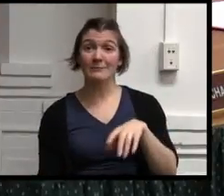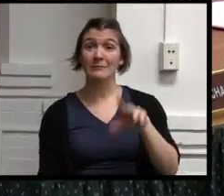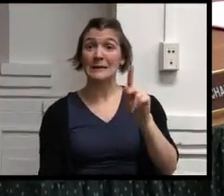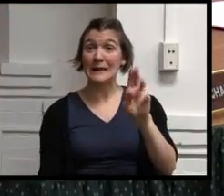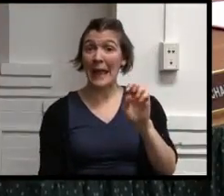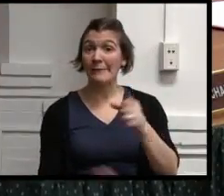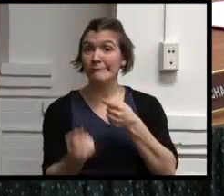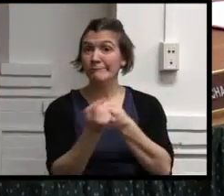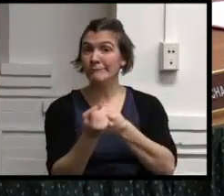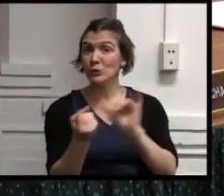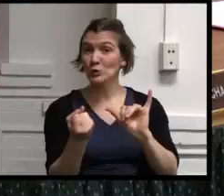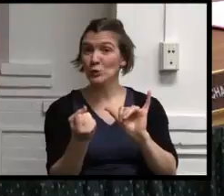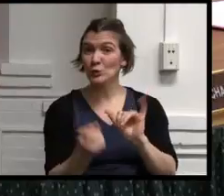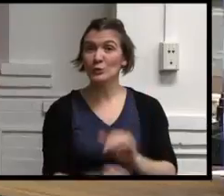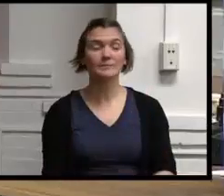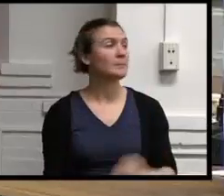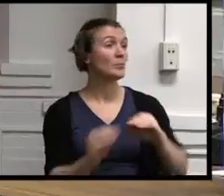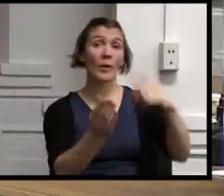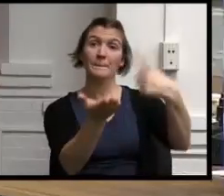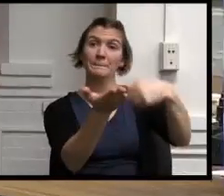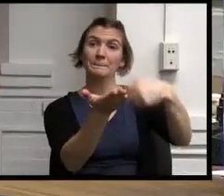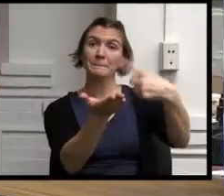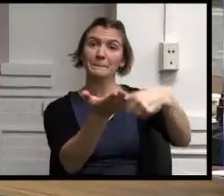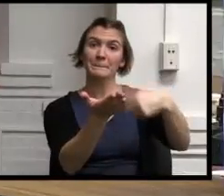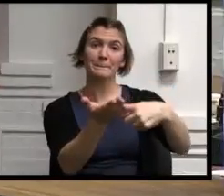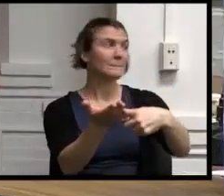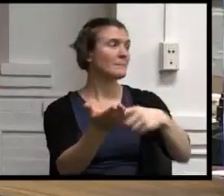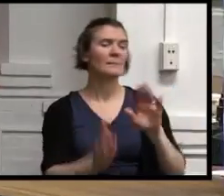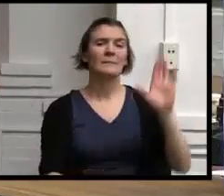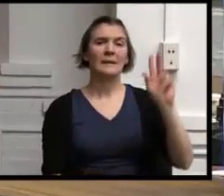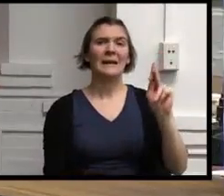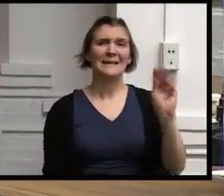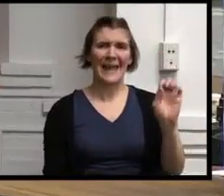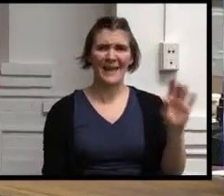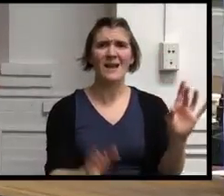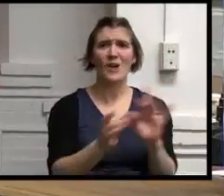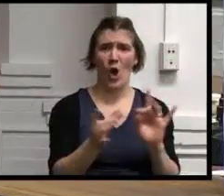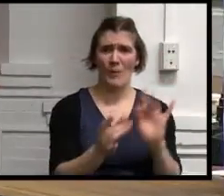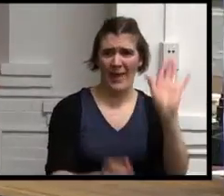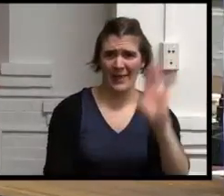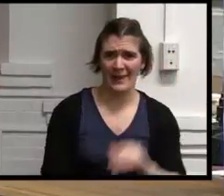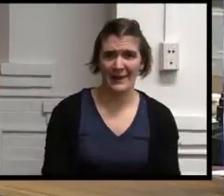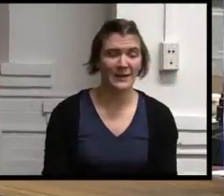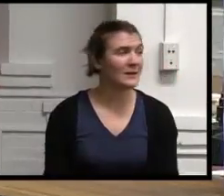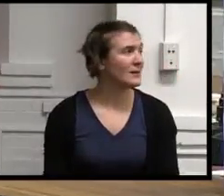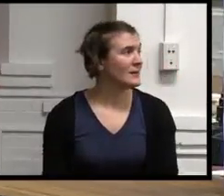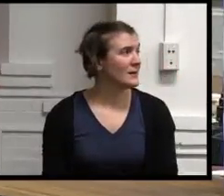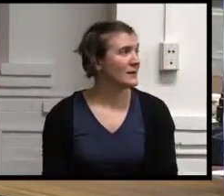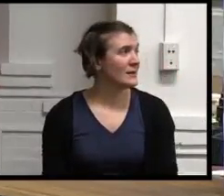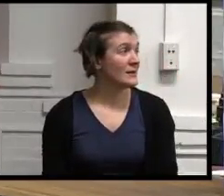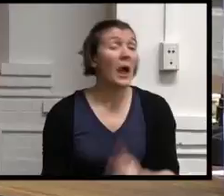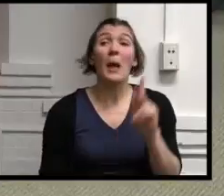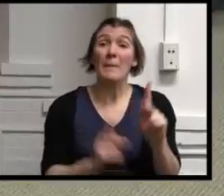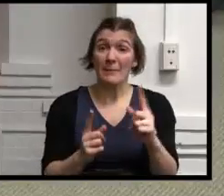this. Any further discussion or comment? I just want to make a comment. I've actually had people that came to me and